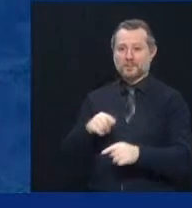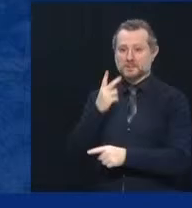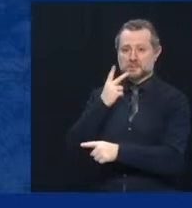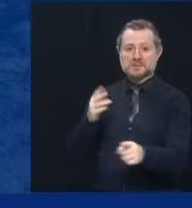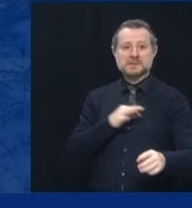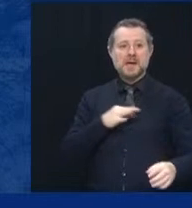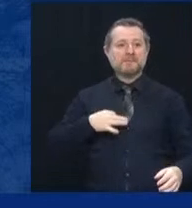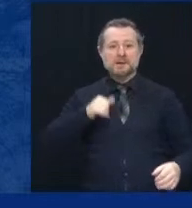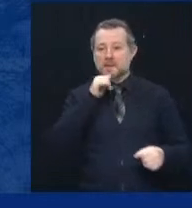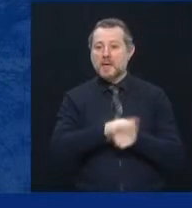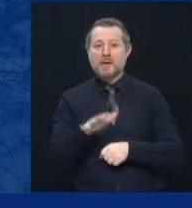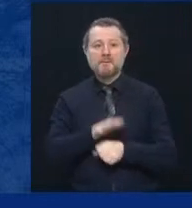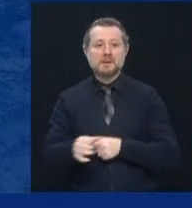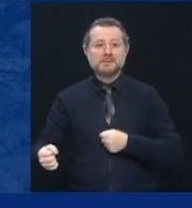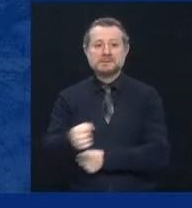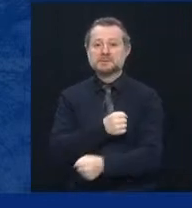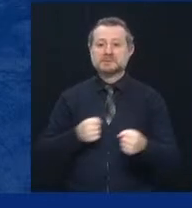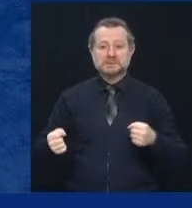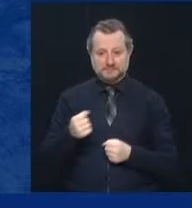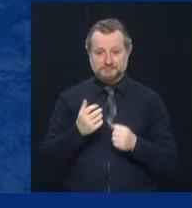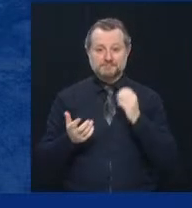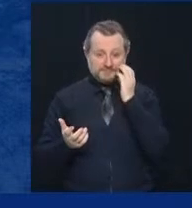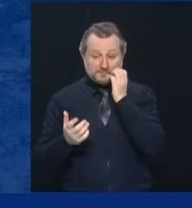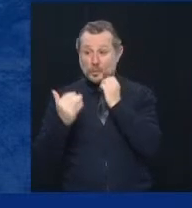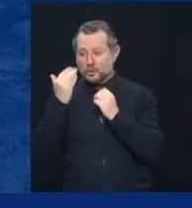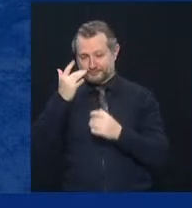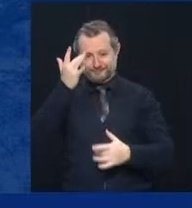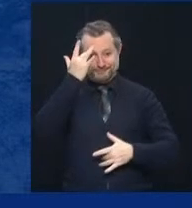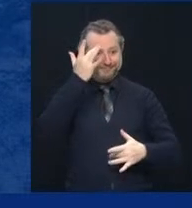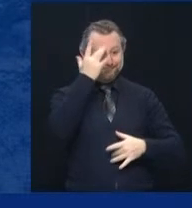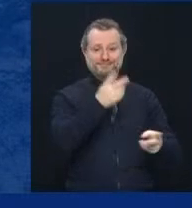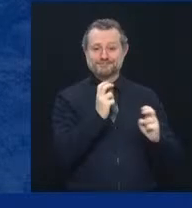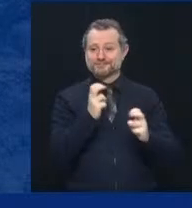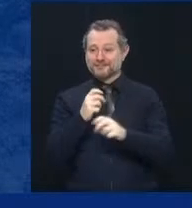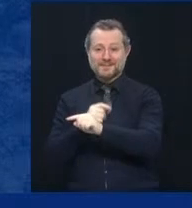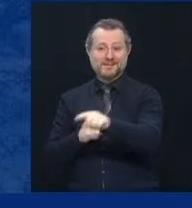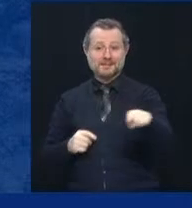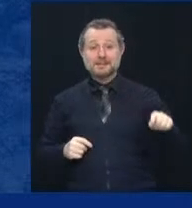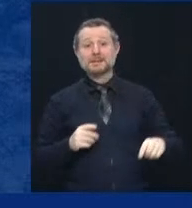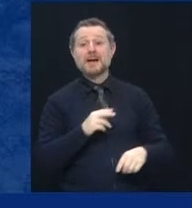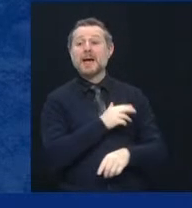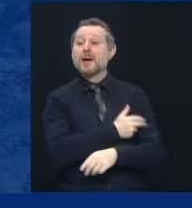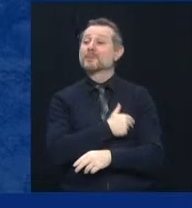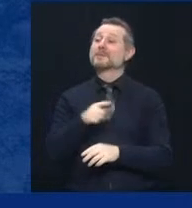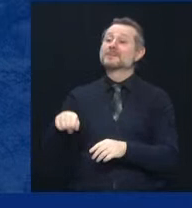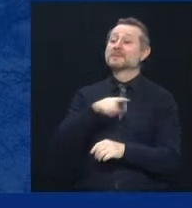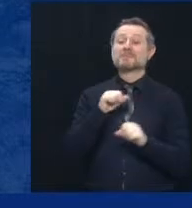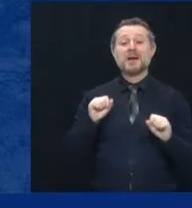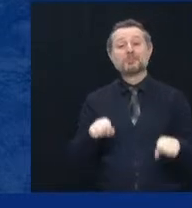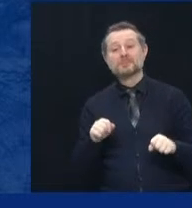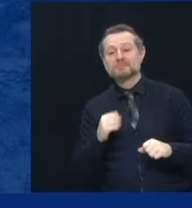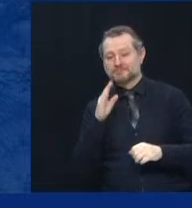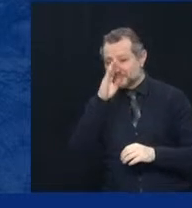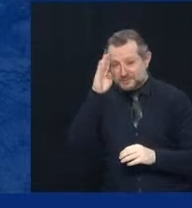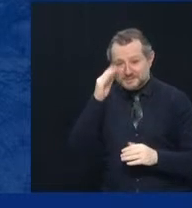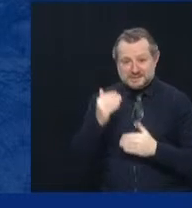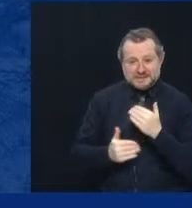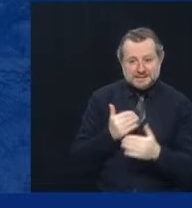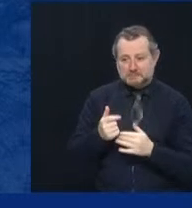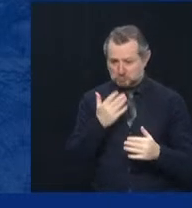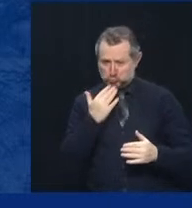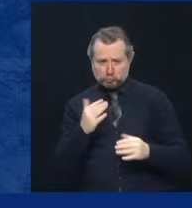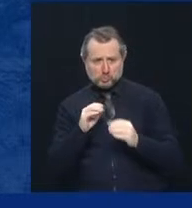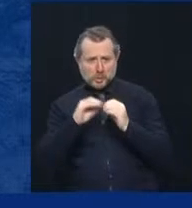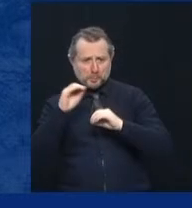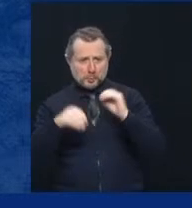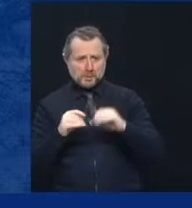staff is getting sick. But hospital capacity today, we are in a good place all across the state.